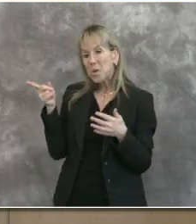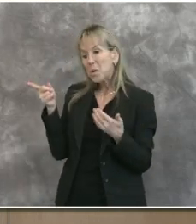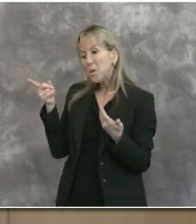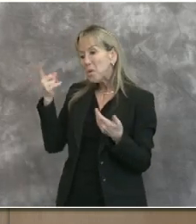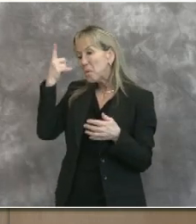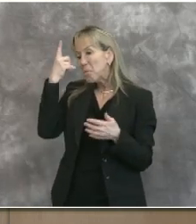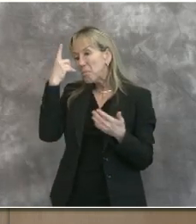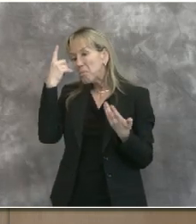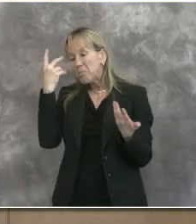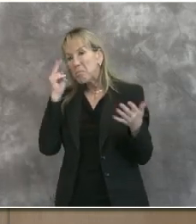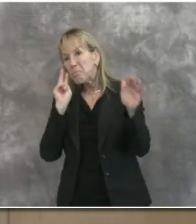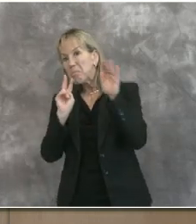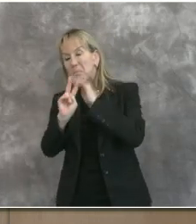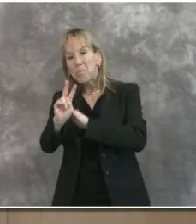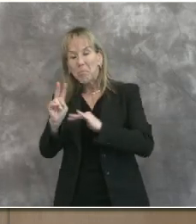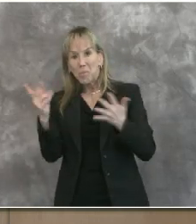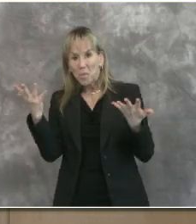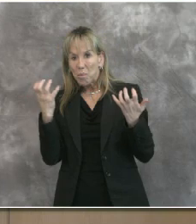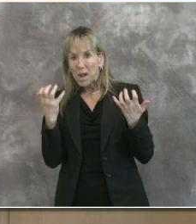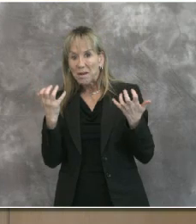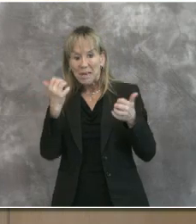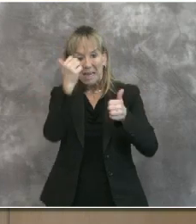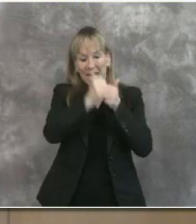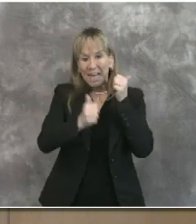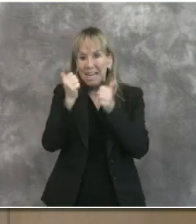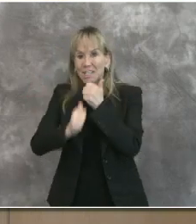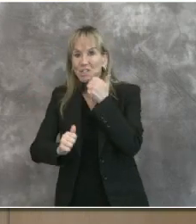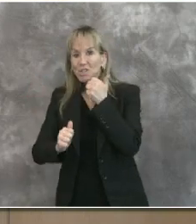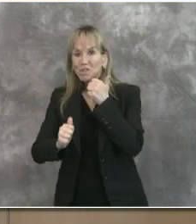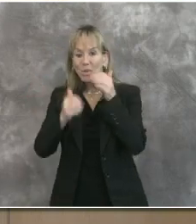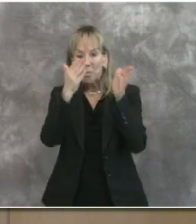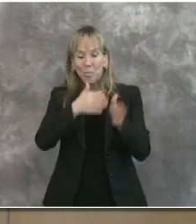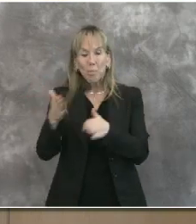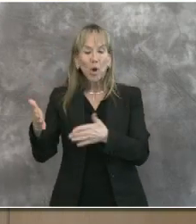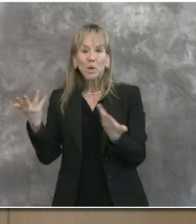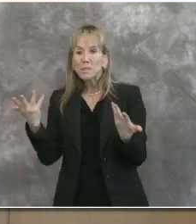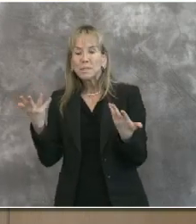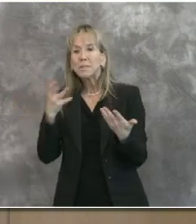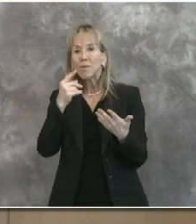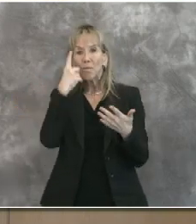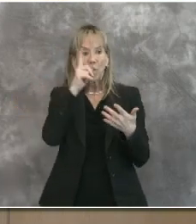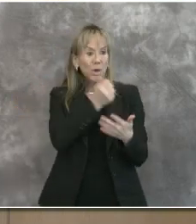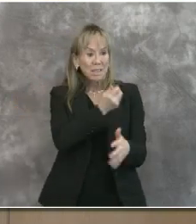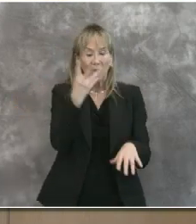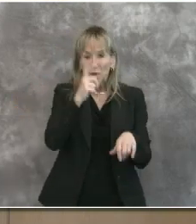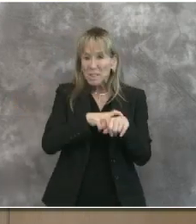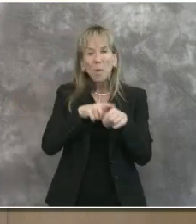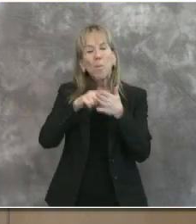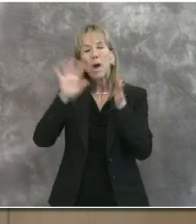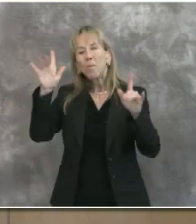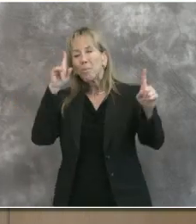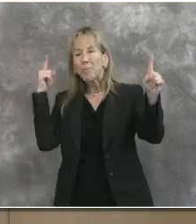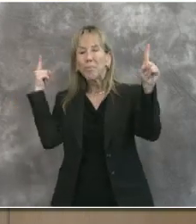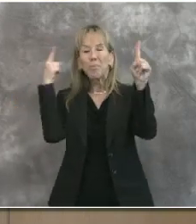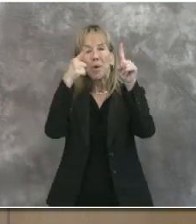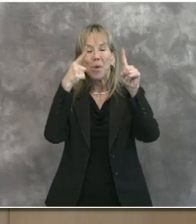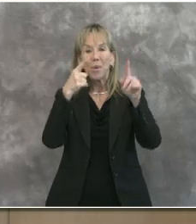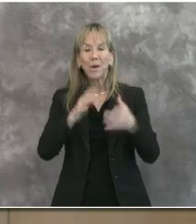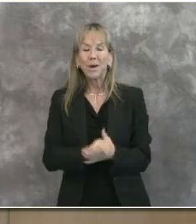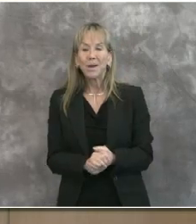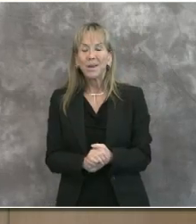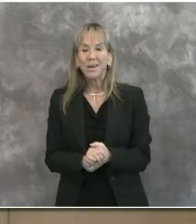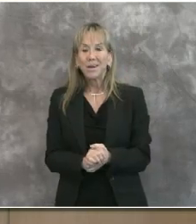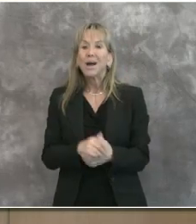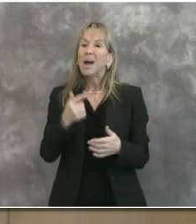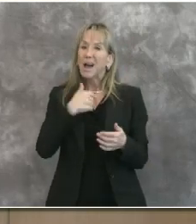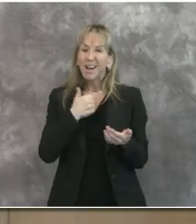the goal? Do you want to be able to test every person multiple times? Like, what's the ultimate goal? Well, I would refer you back to the